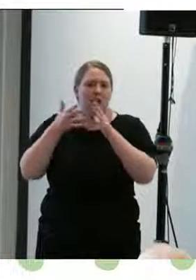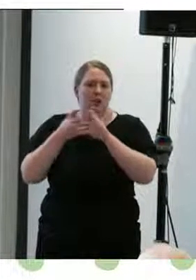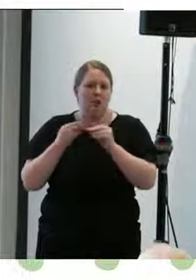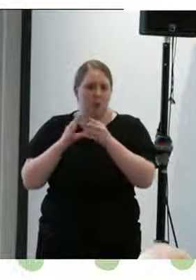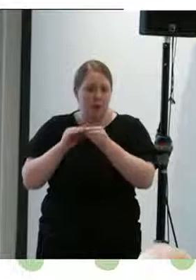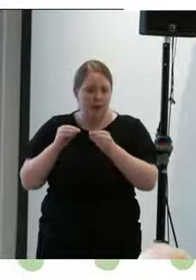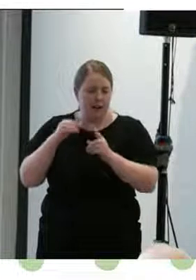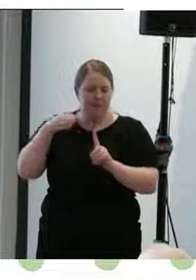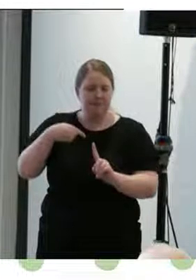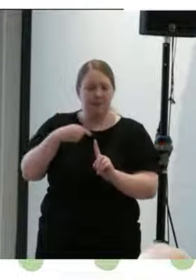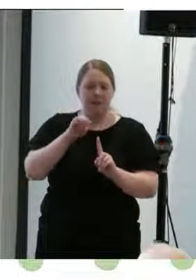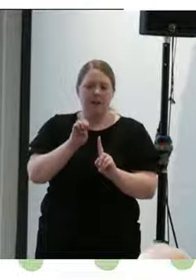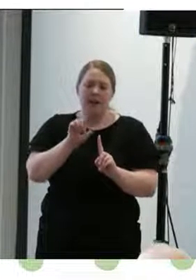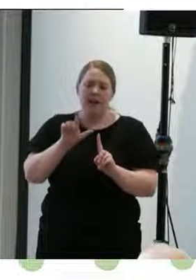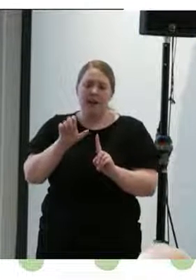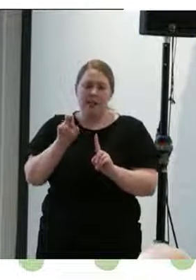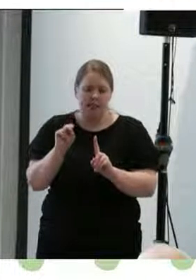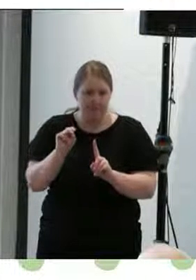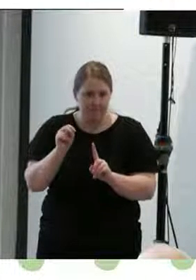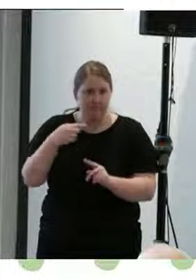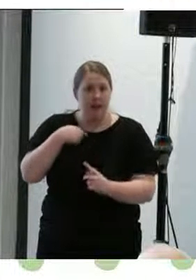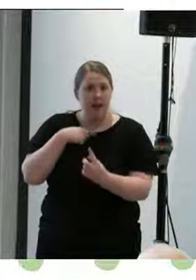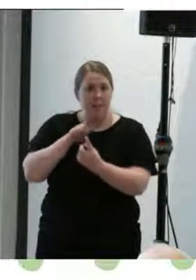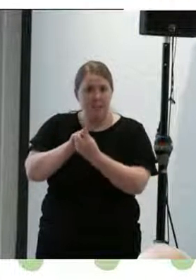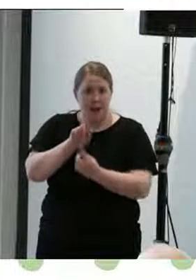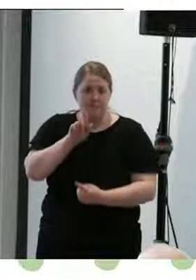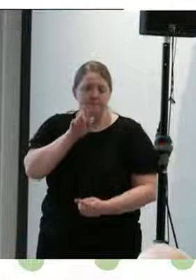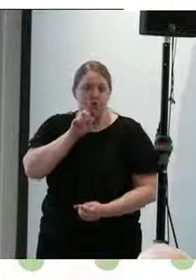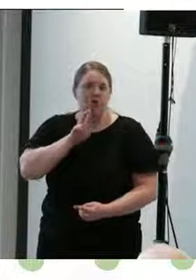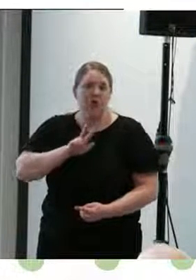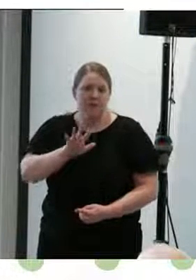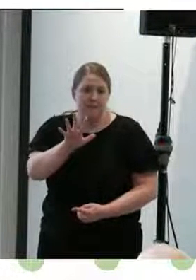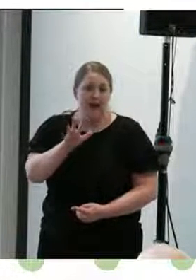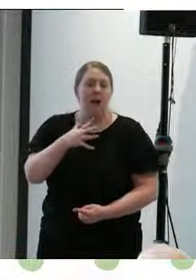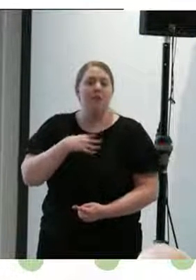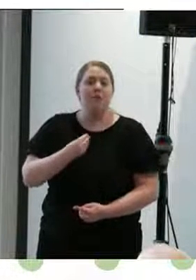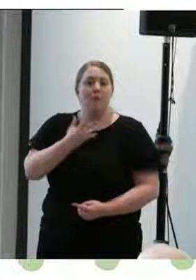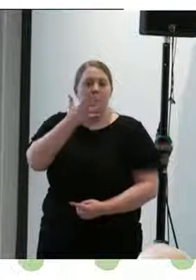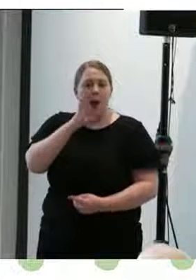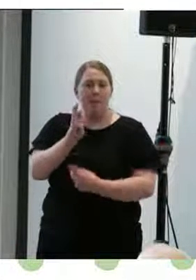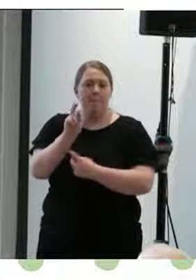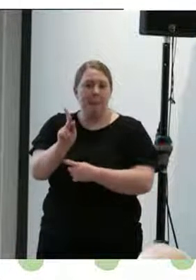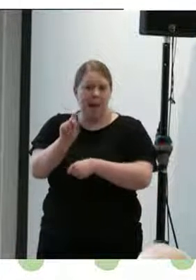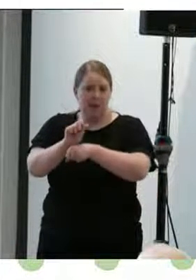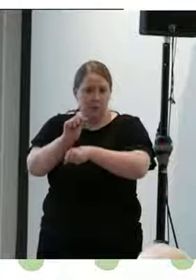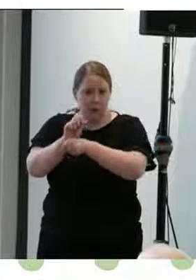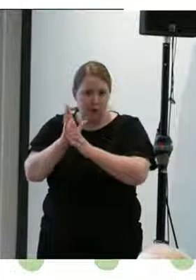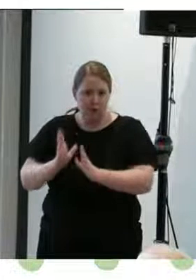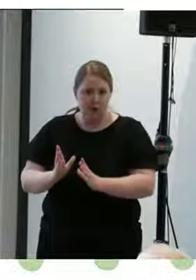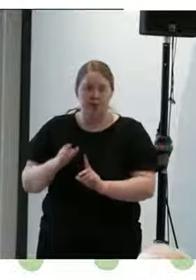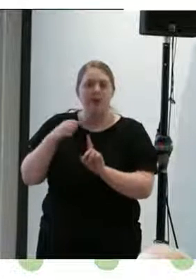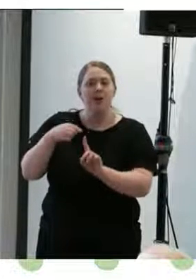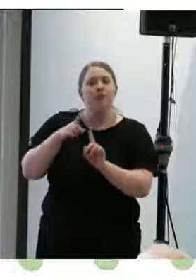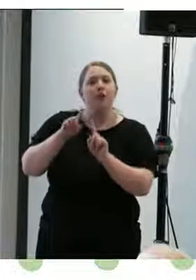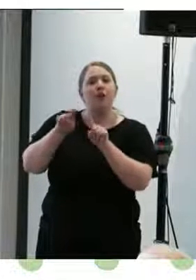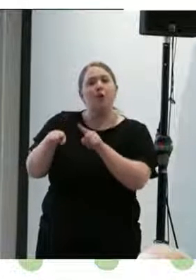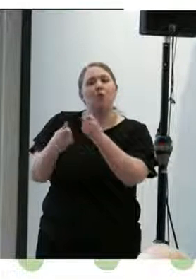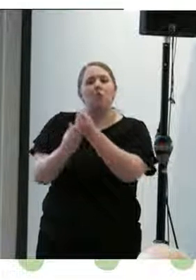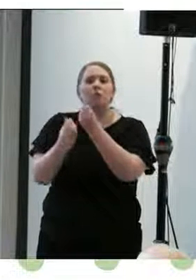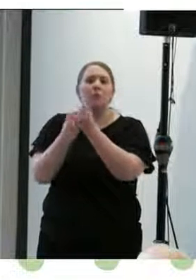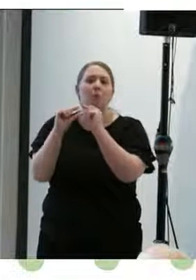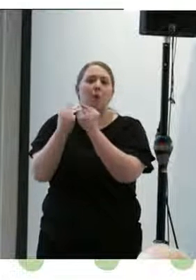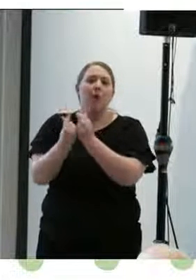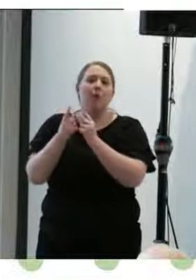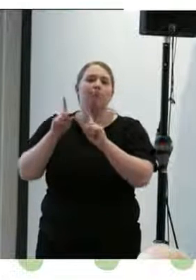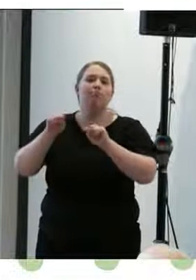Ellen. And I met Ellen, a 35-year-old white bank teller, at a weekly support group she goes to cope with her